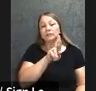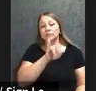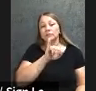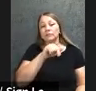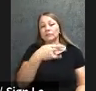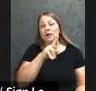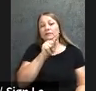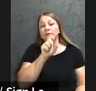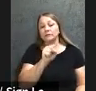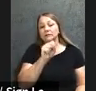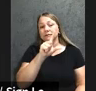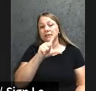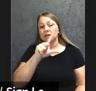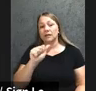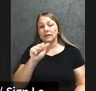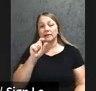disabilityrightsla.org. That's